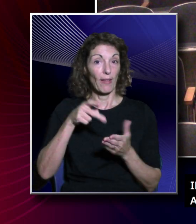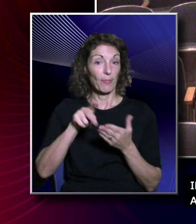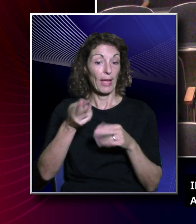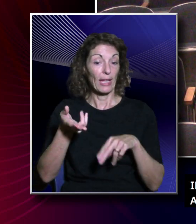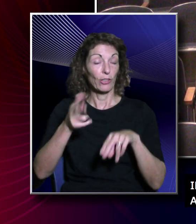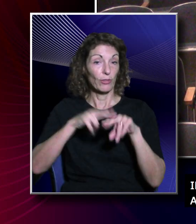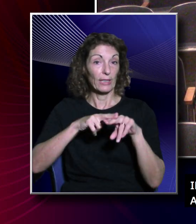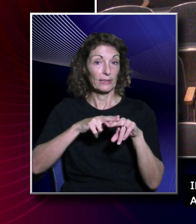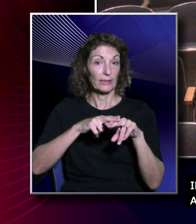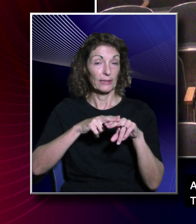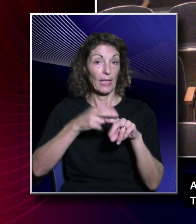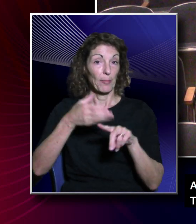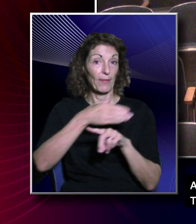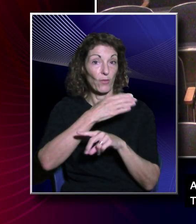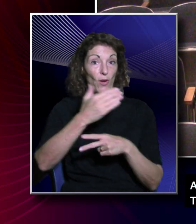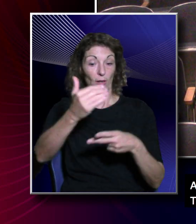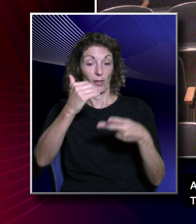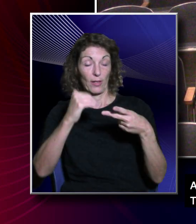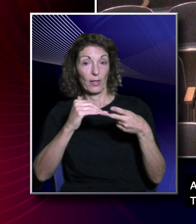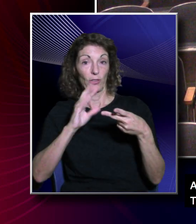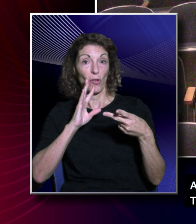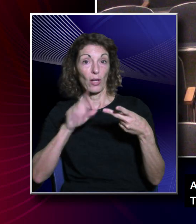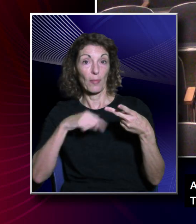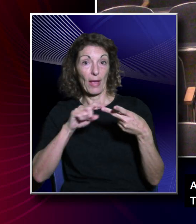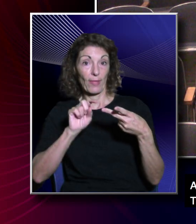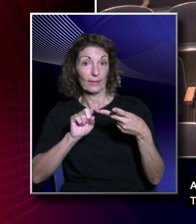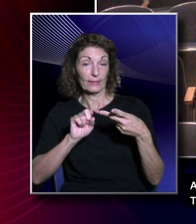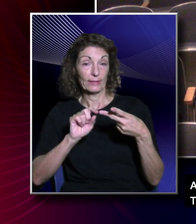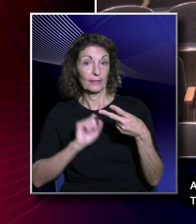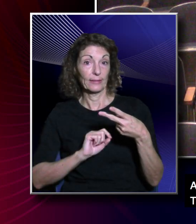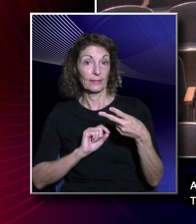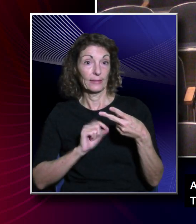to the classification compensation review project?